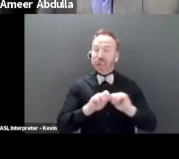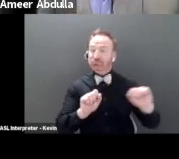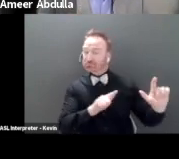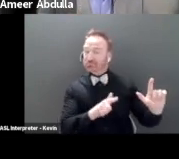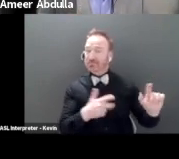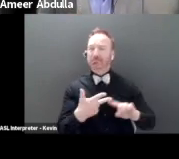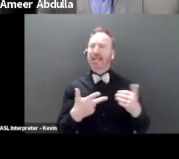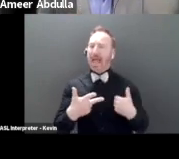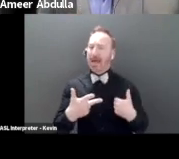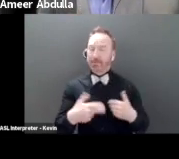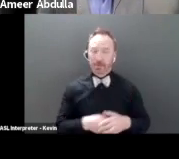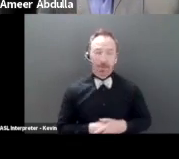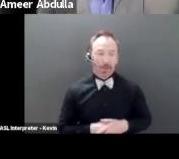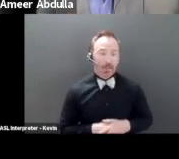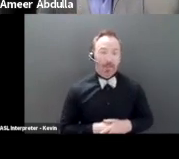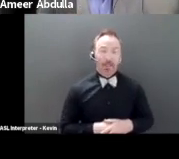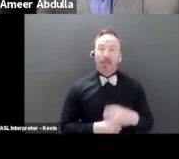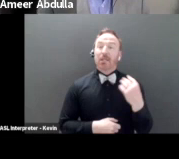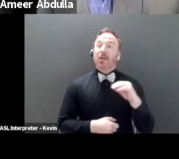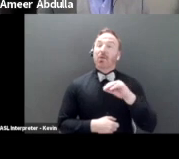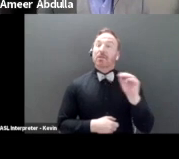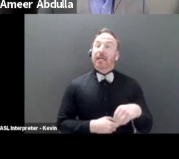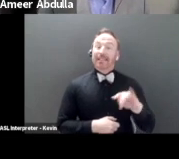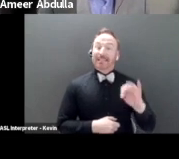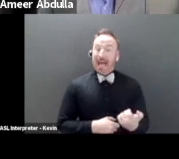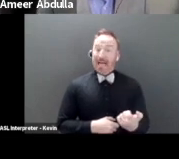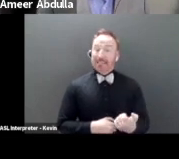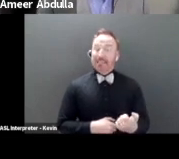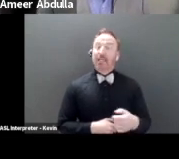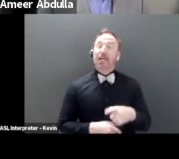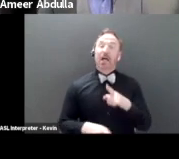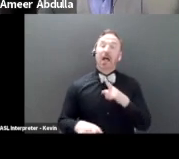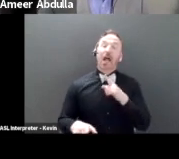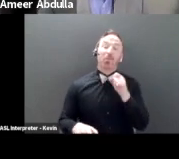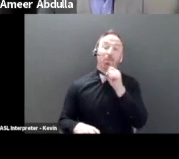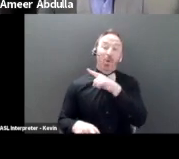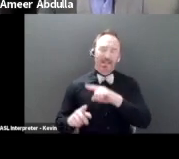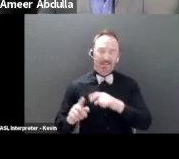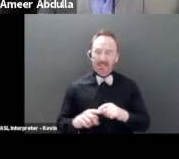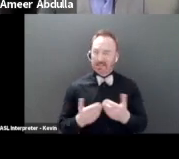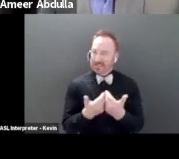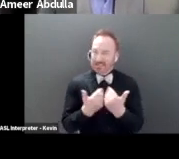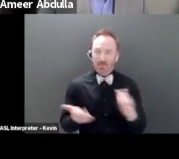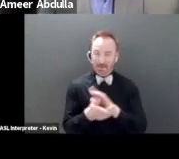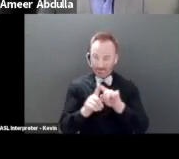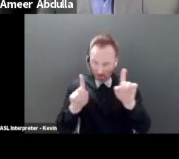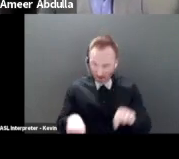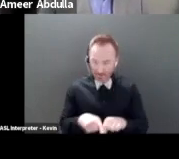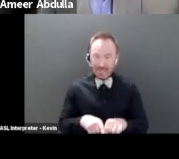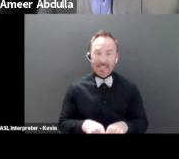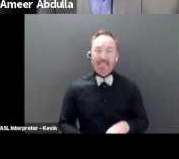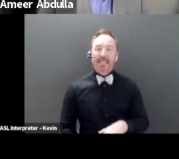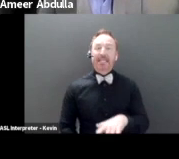exists. Because it is a 0% tax rate, the reporting is different. It's a separate form. It's a much bigger form, a